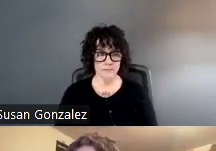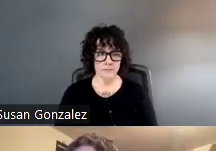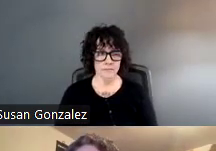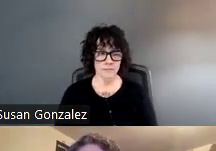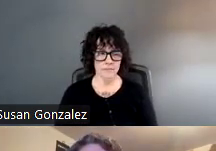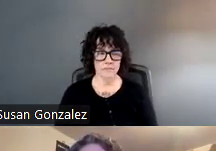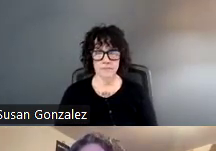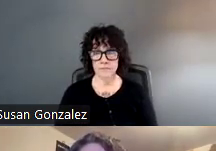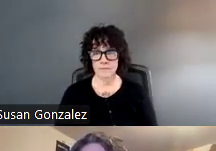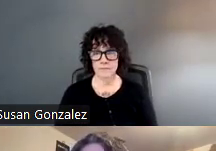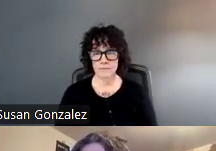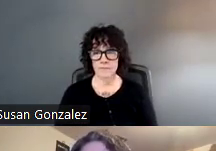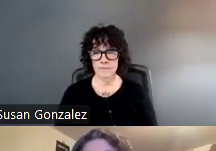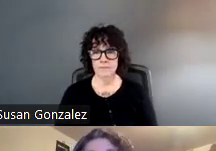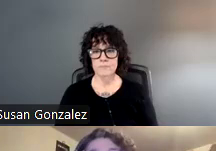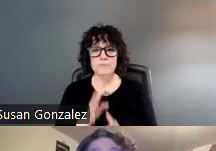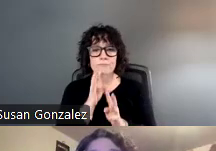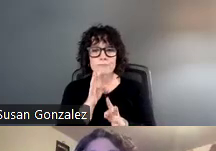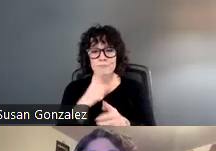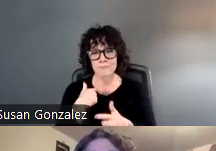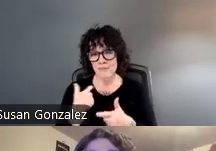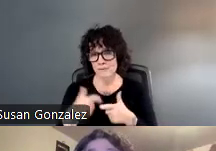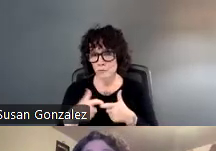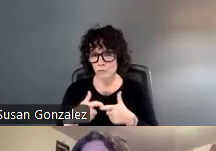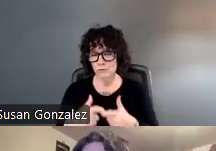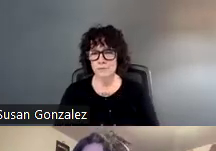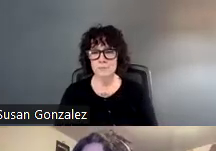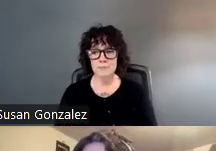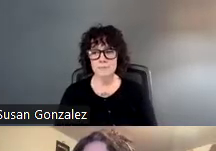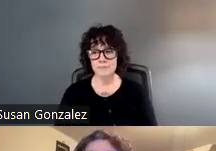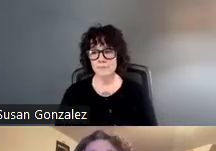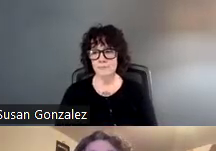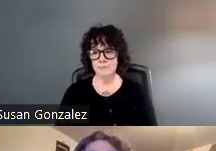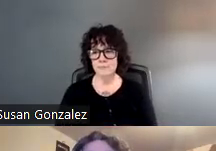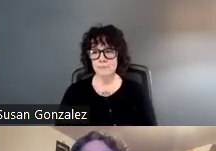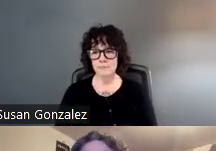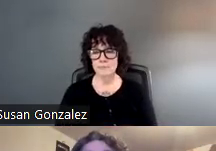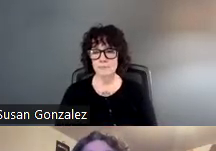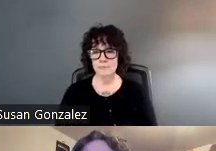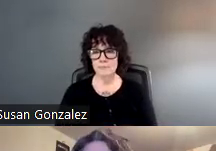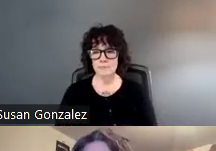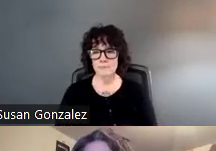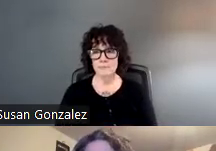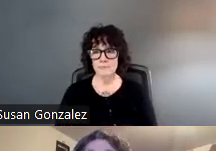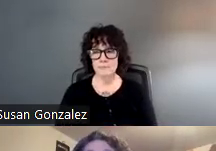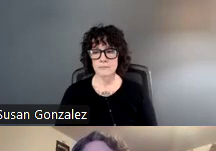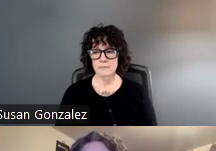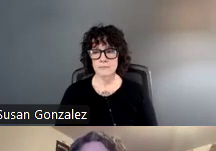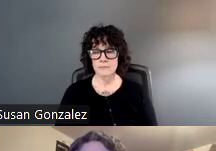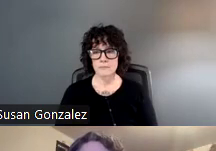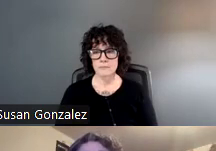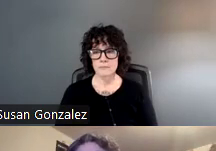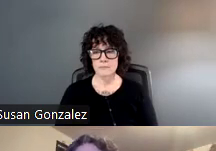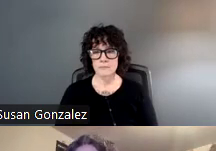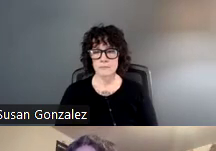Bienvenidos, soy Jen Eliana. Estoy aquí hoy con mis cointérpretes para interpretar entre inglés,